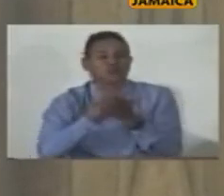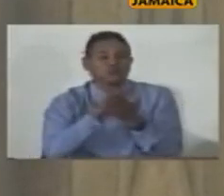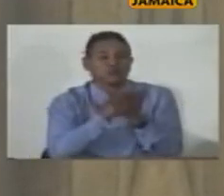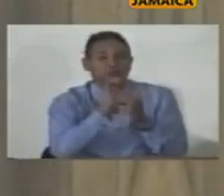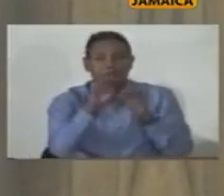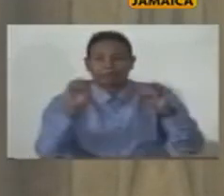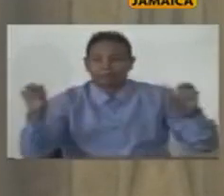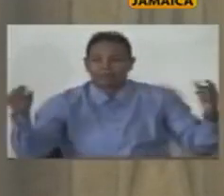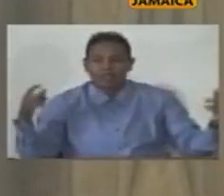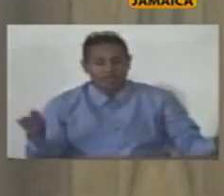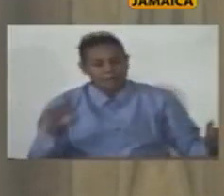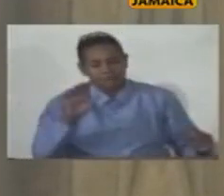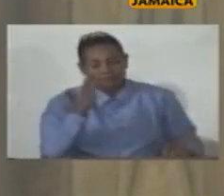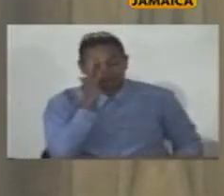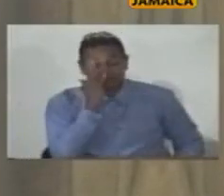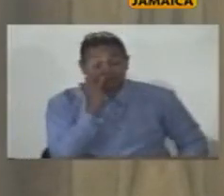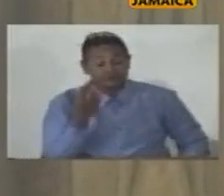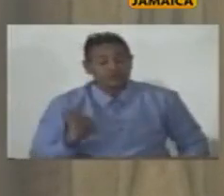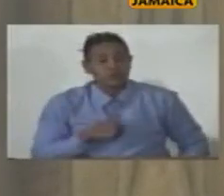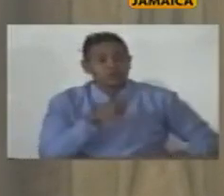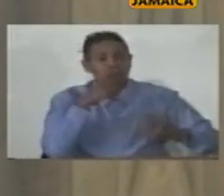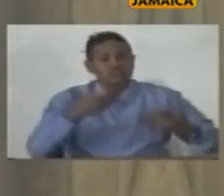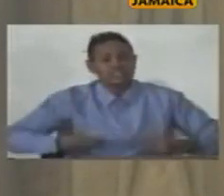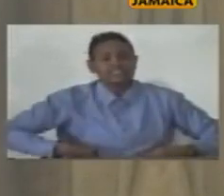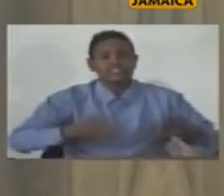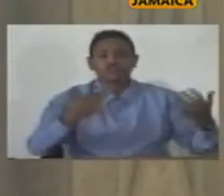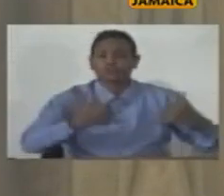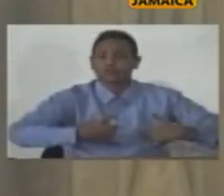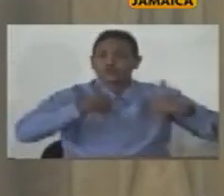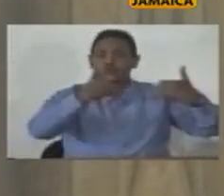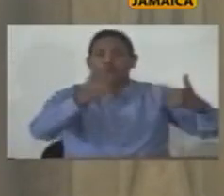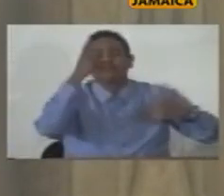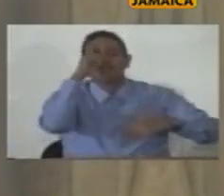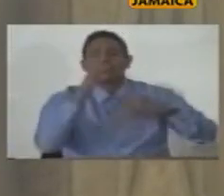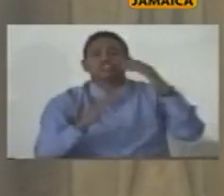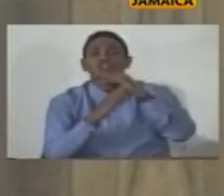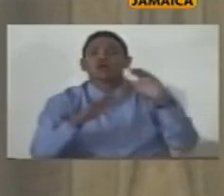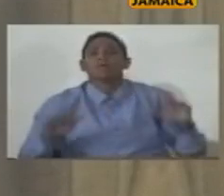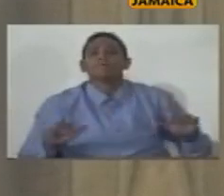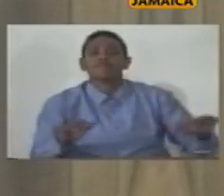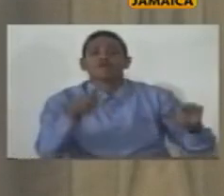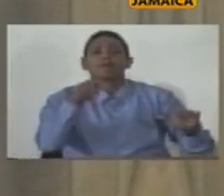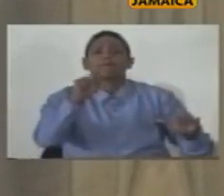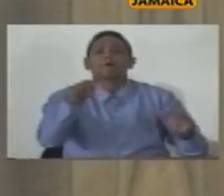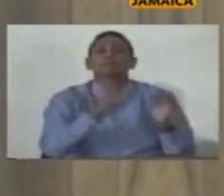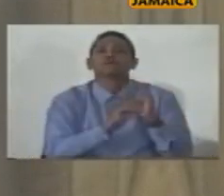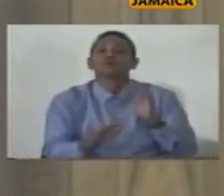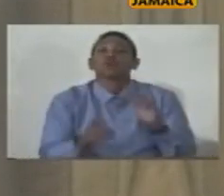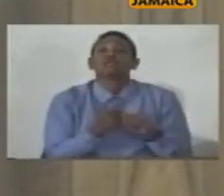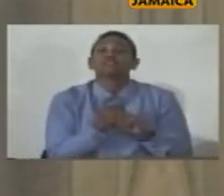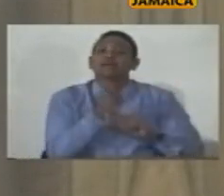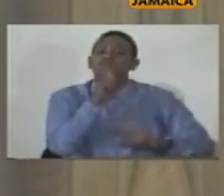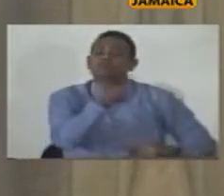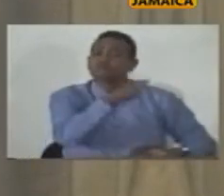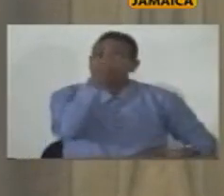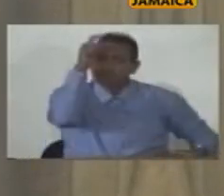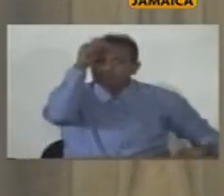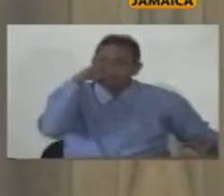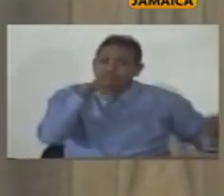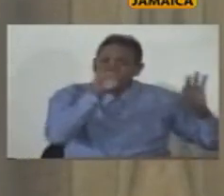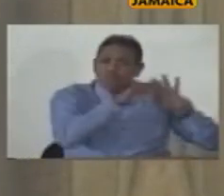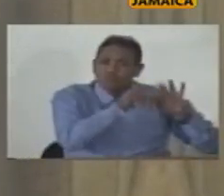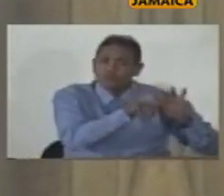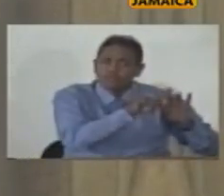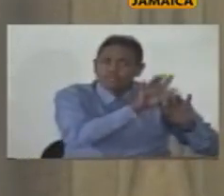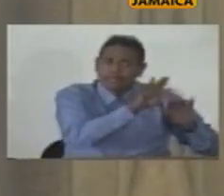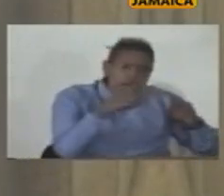Speaker, we distributed trophies to the top-performing PEP students to underscore the importance of